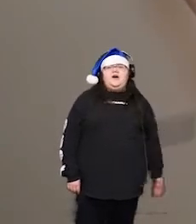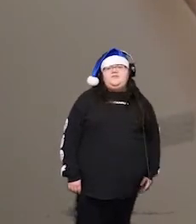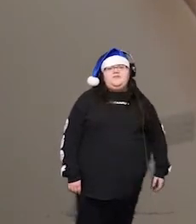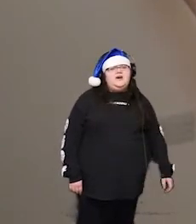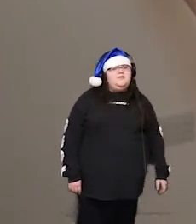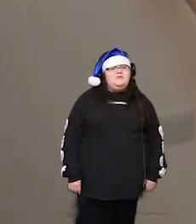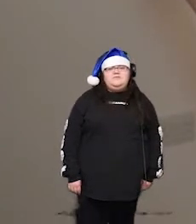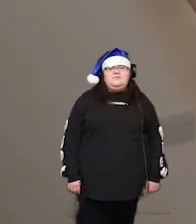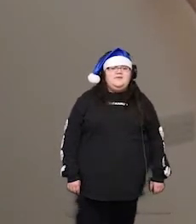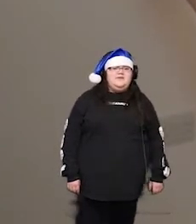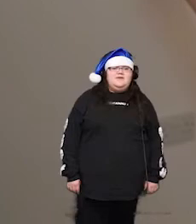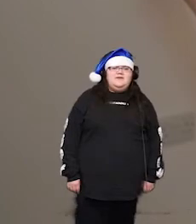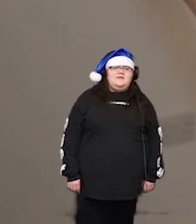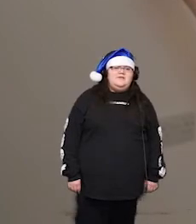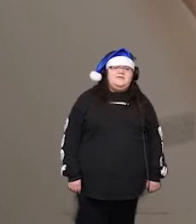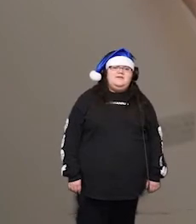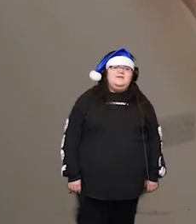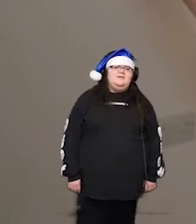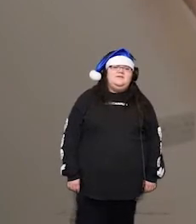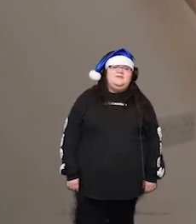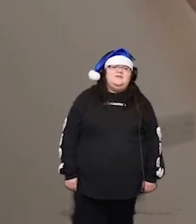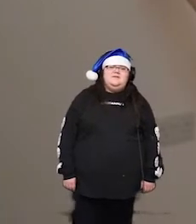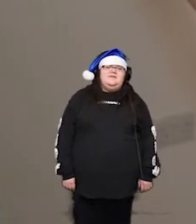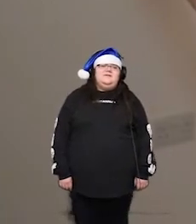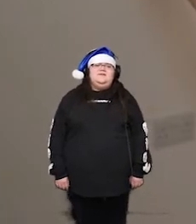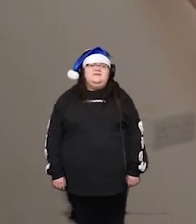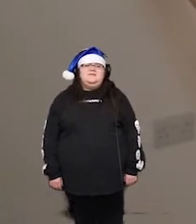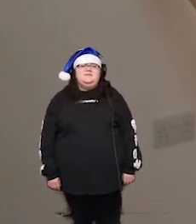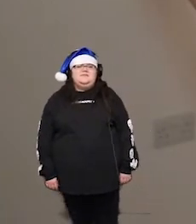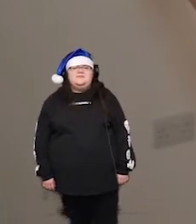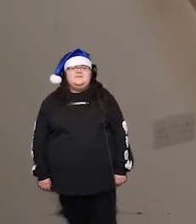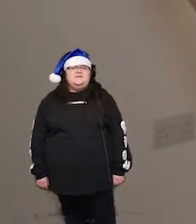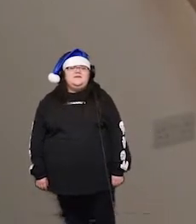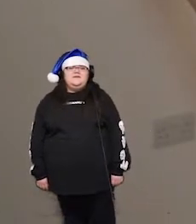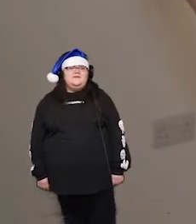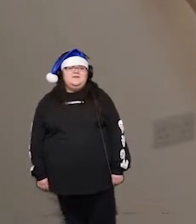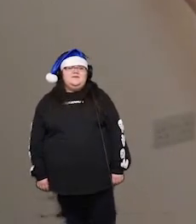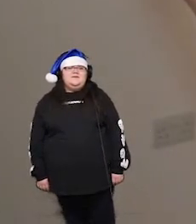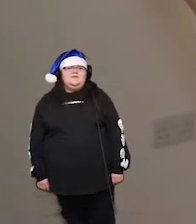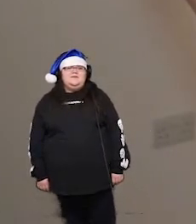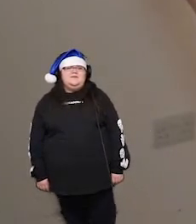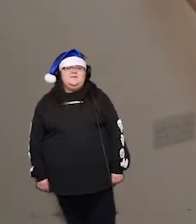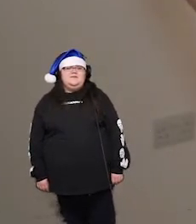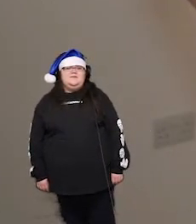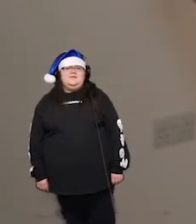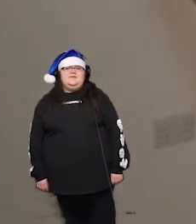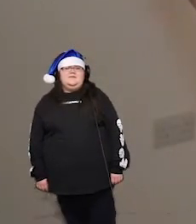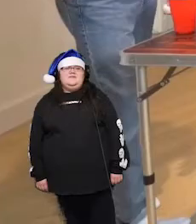Frick off. I don't. Shout out. Not the best rapper name. Too long. J. Cole.